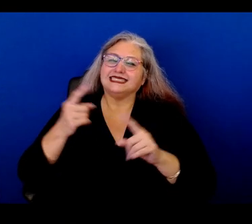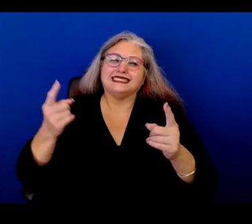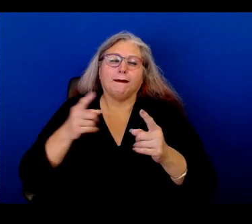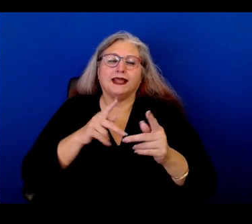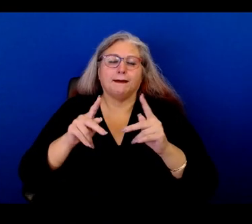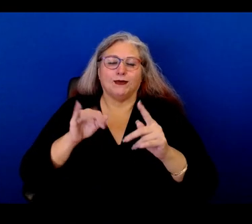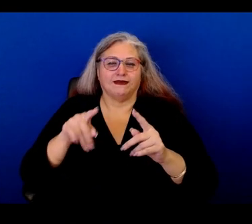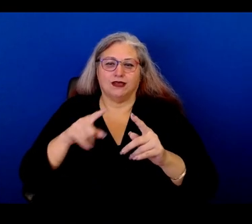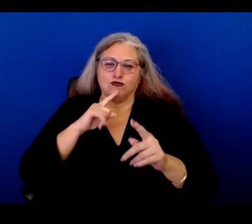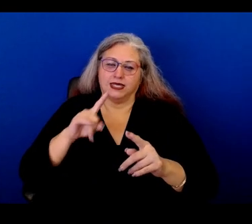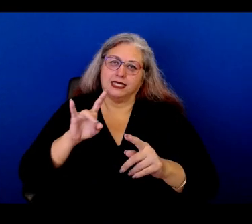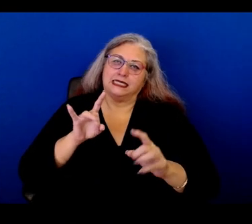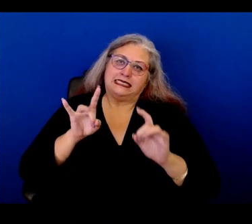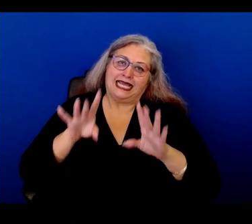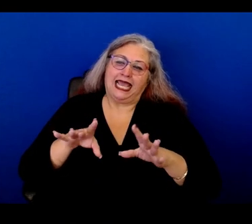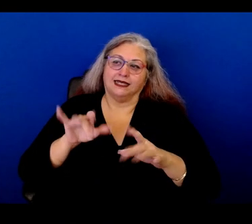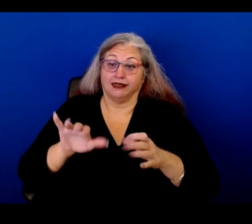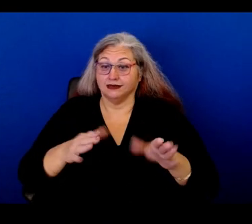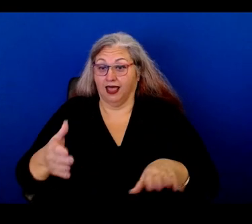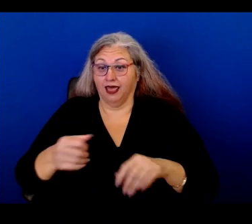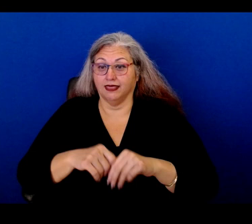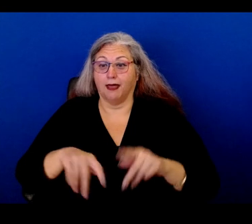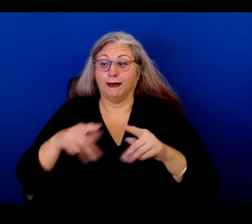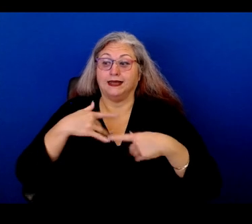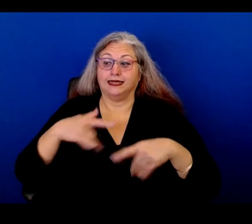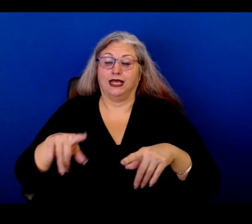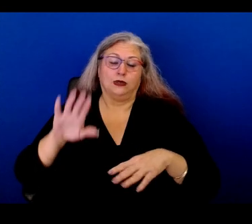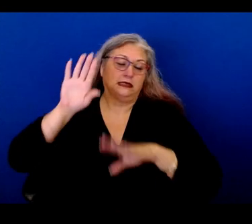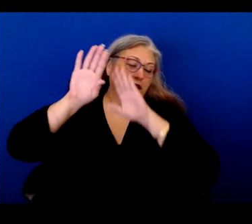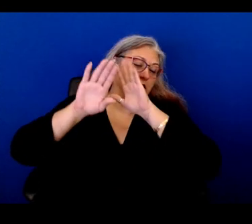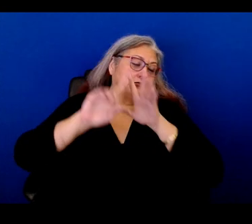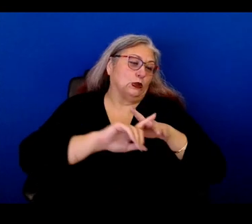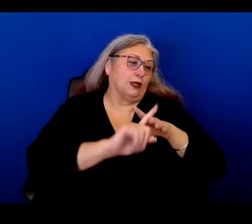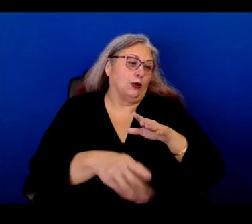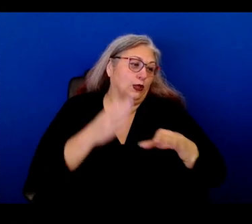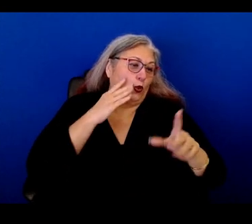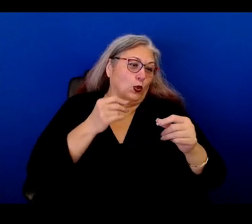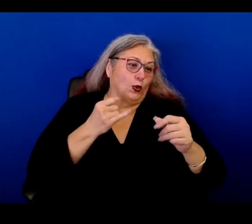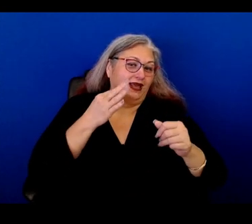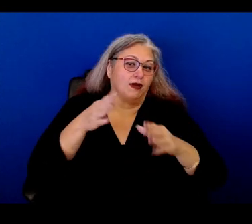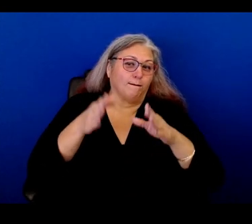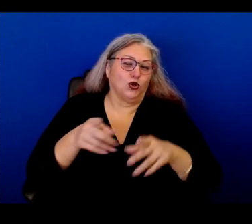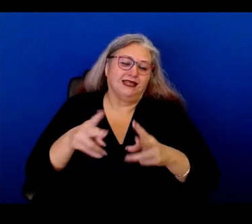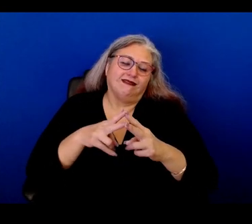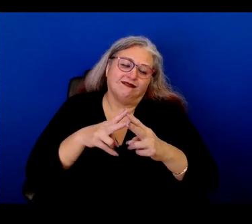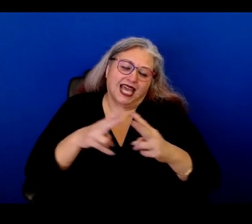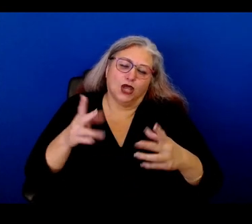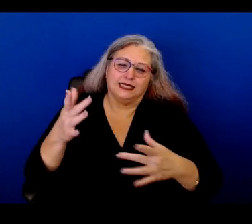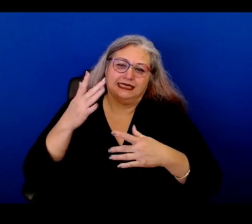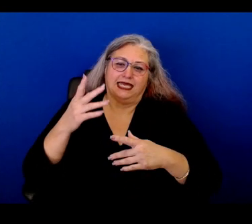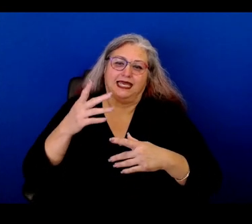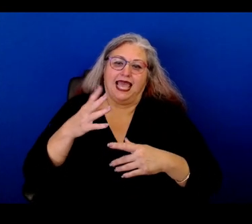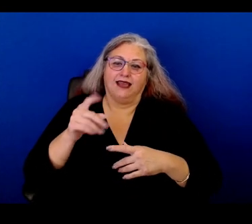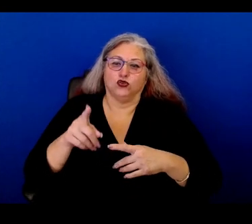can't stand, it's death. And if it's one thing that people run away from and don't know what to do, it's when somebody is very sick. And if you